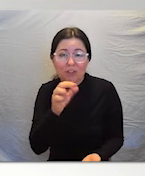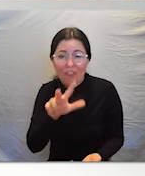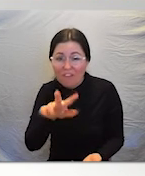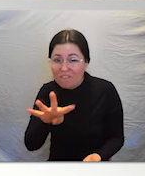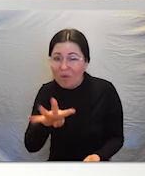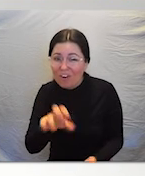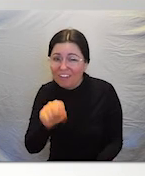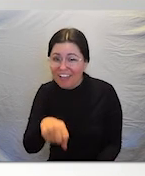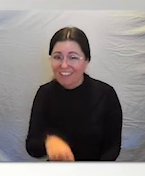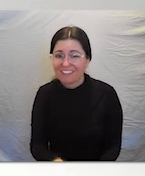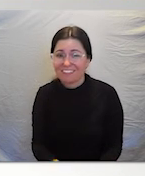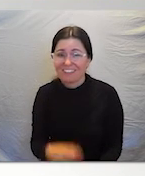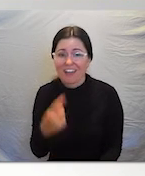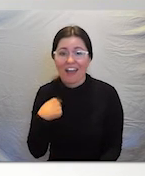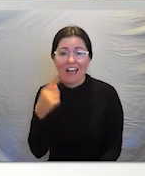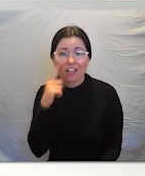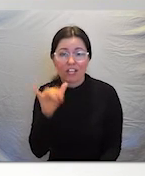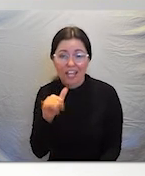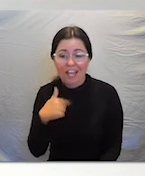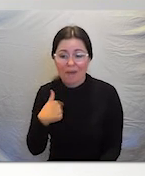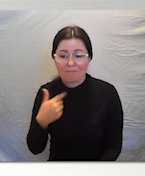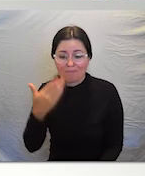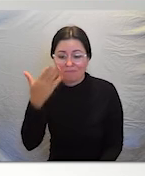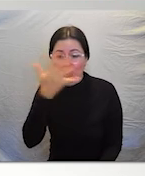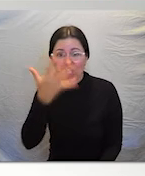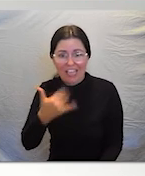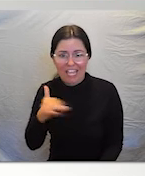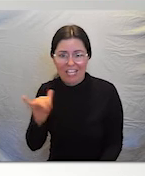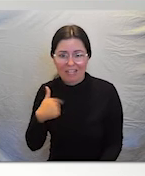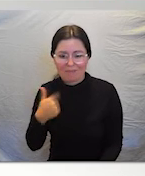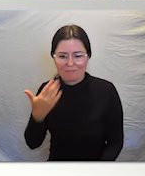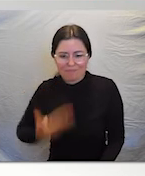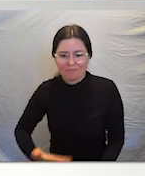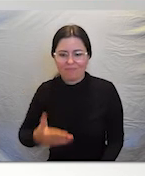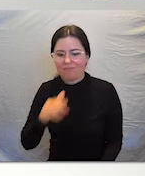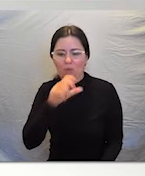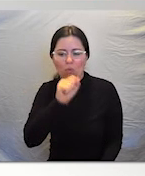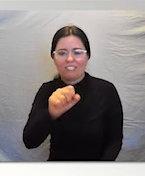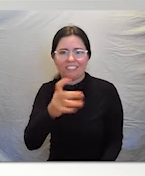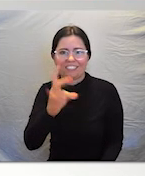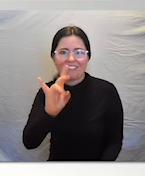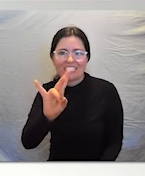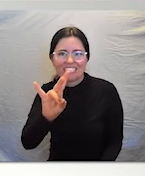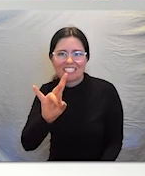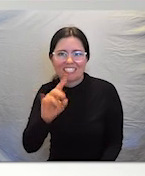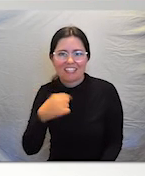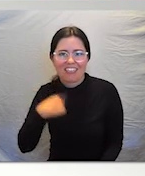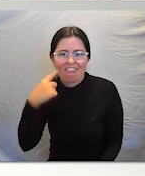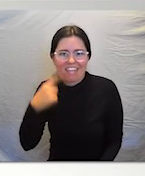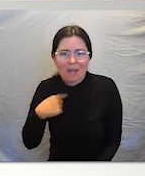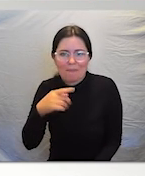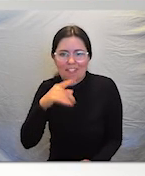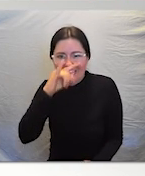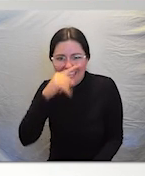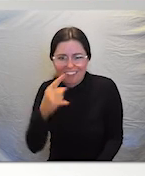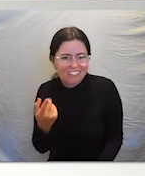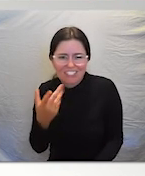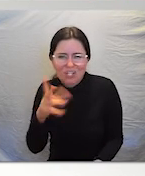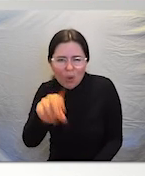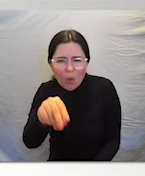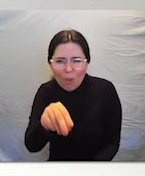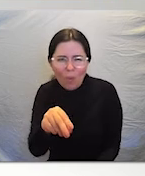I'm 17 to 20 years old. So they treat me like I'm a kid. And I have to tell them,